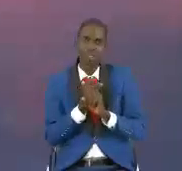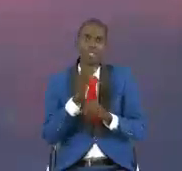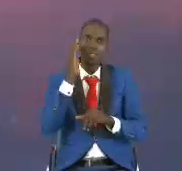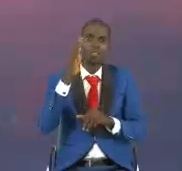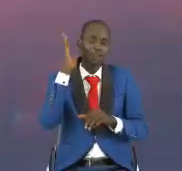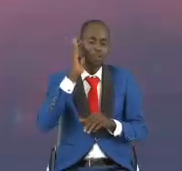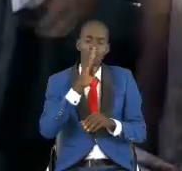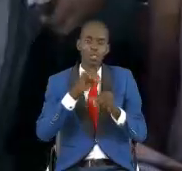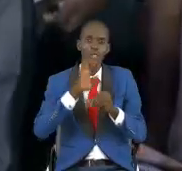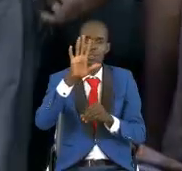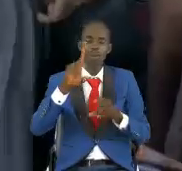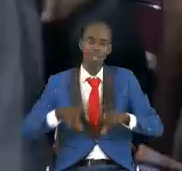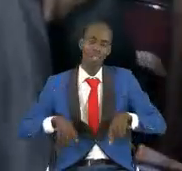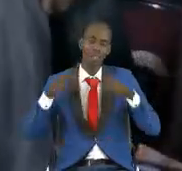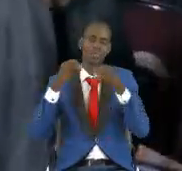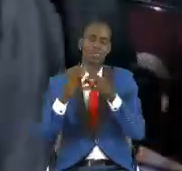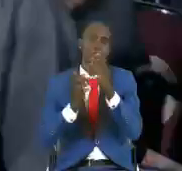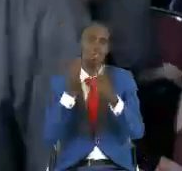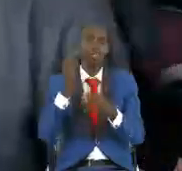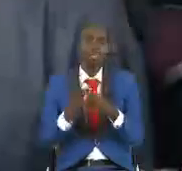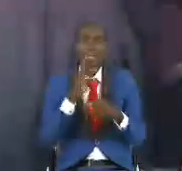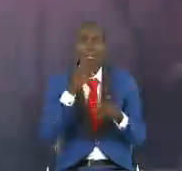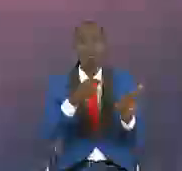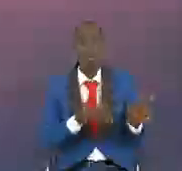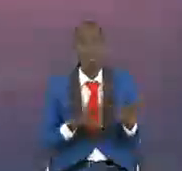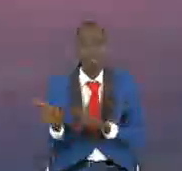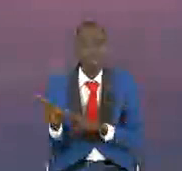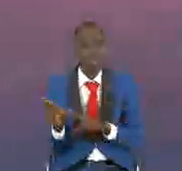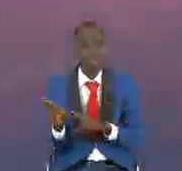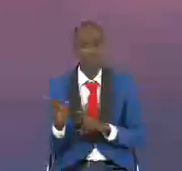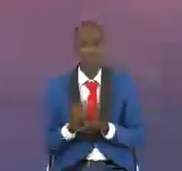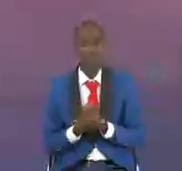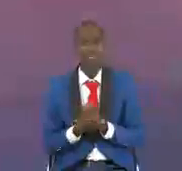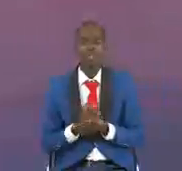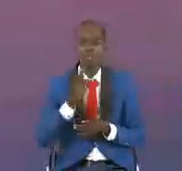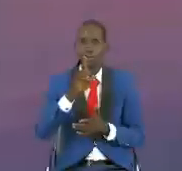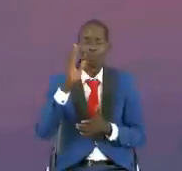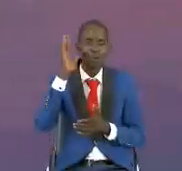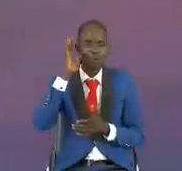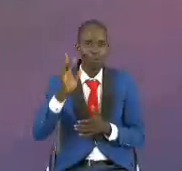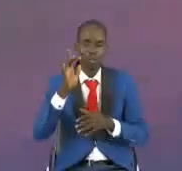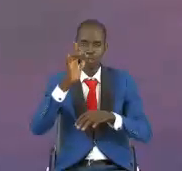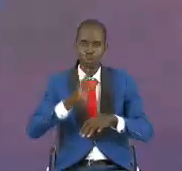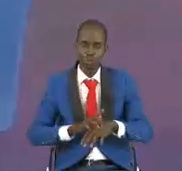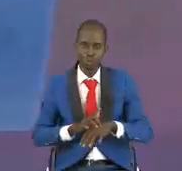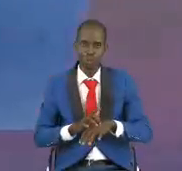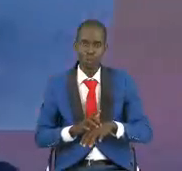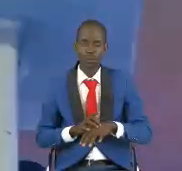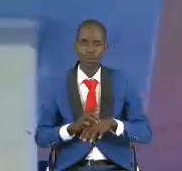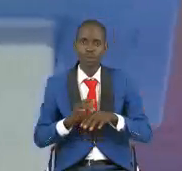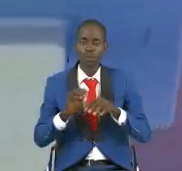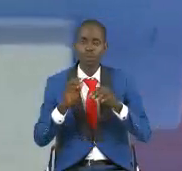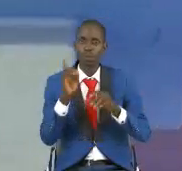mouth. Amen. Are you ready? Yes. You lay one hand where you have the problem,